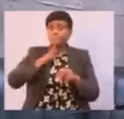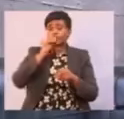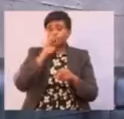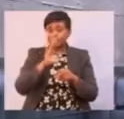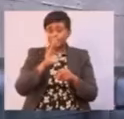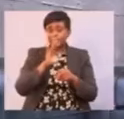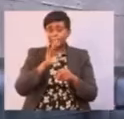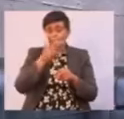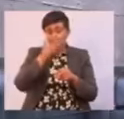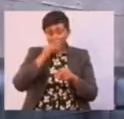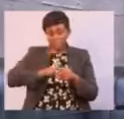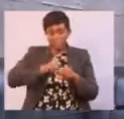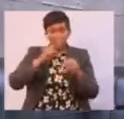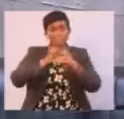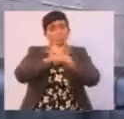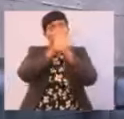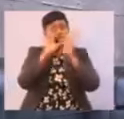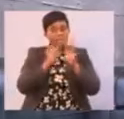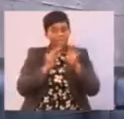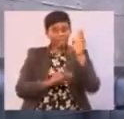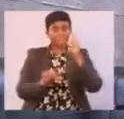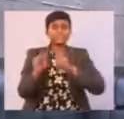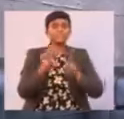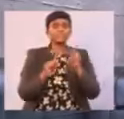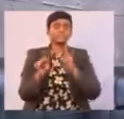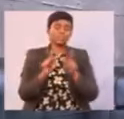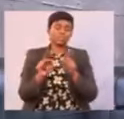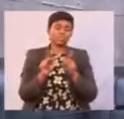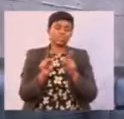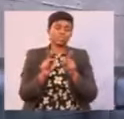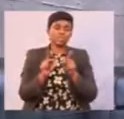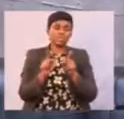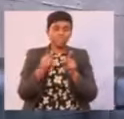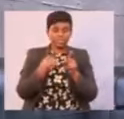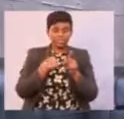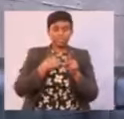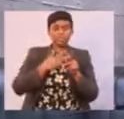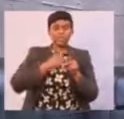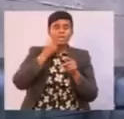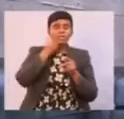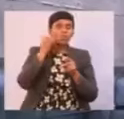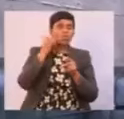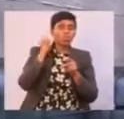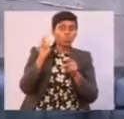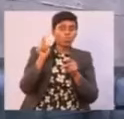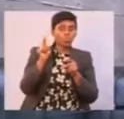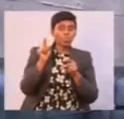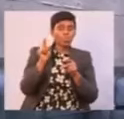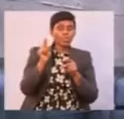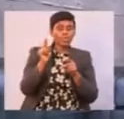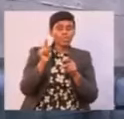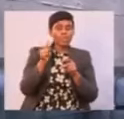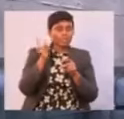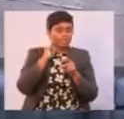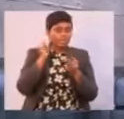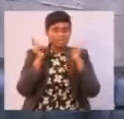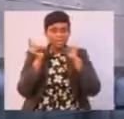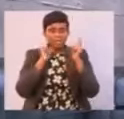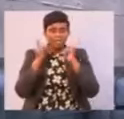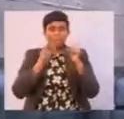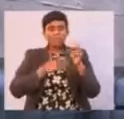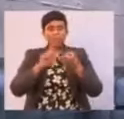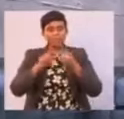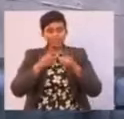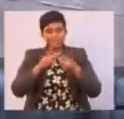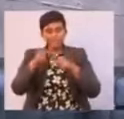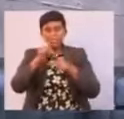be clear as a people, because where I come from, Madam Speaker, I heard my colleague using terms that was not